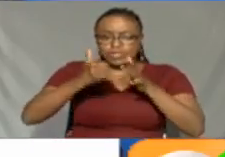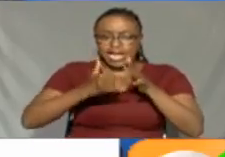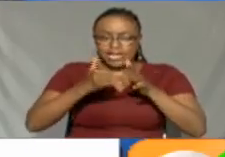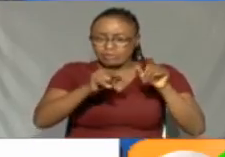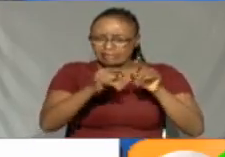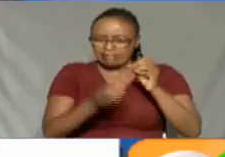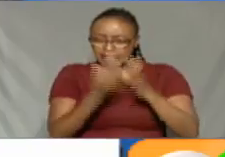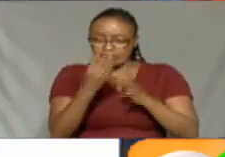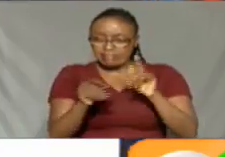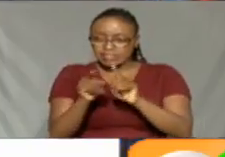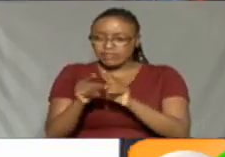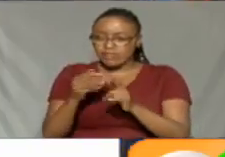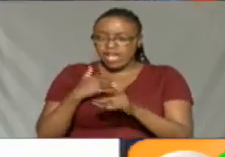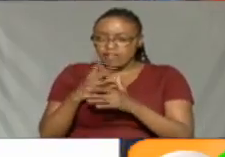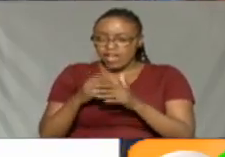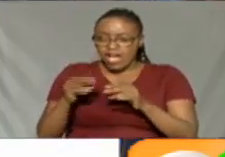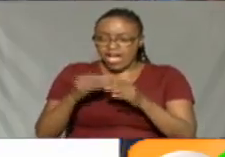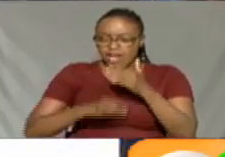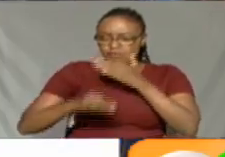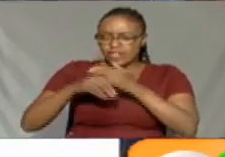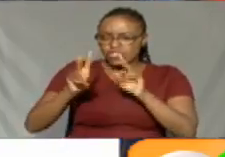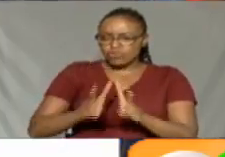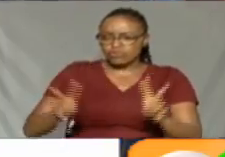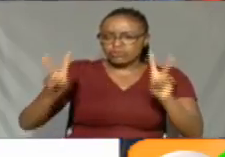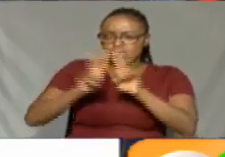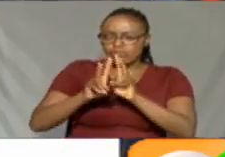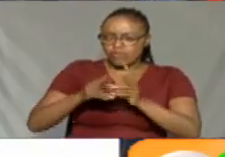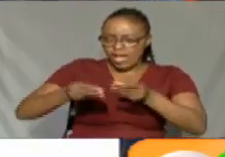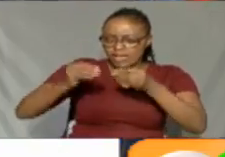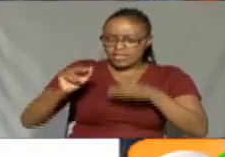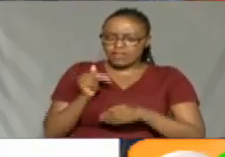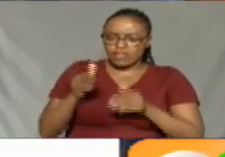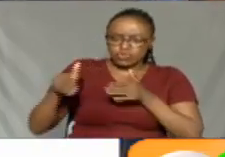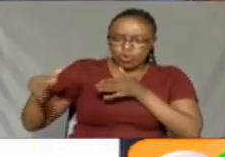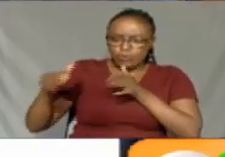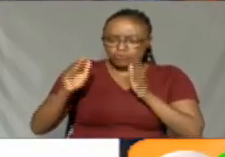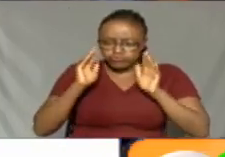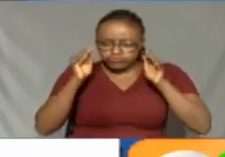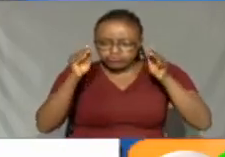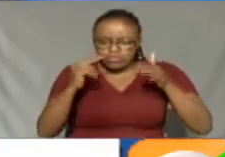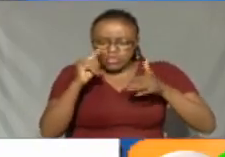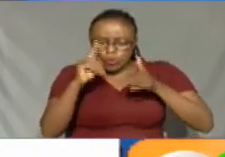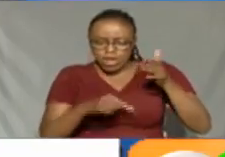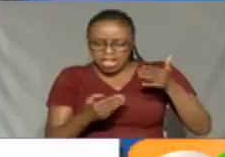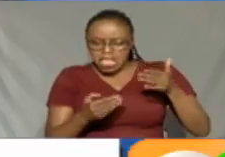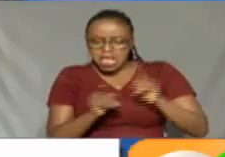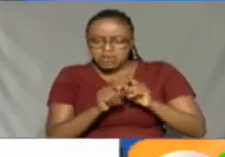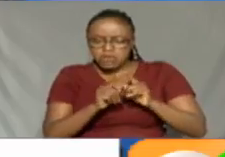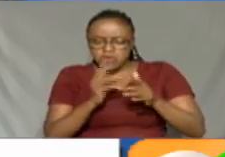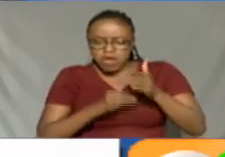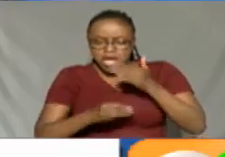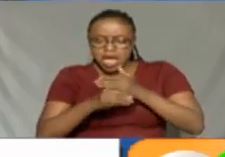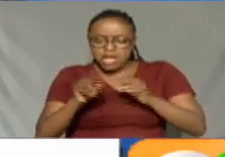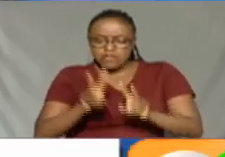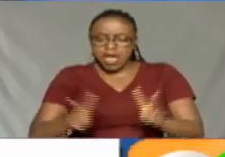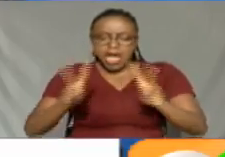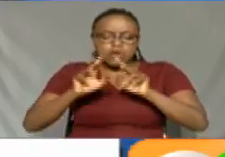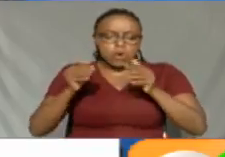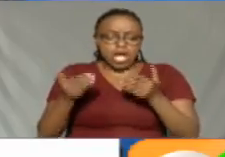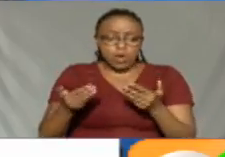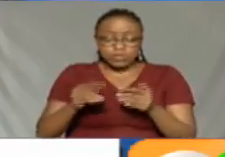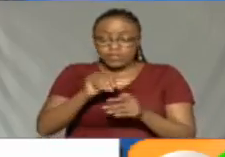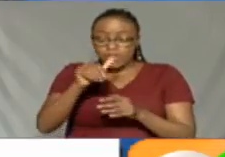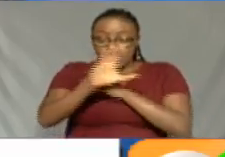then where we've not been doing value addition, this also gives us another opportunity now to look and say, how can you do value addition? Then we look at the